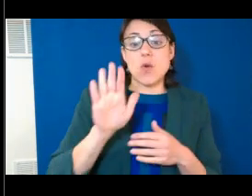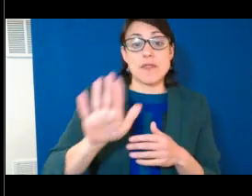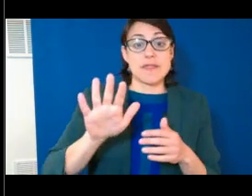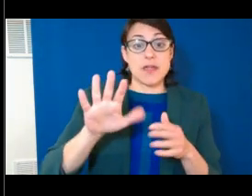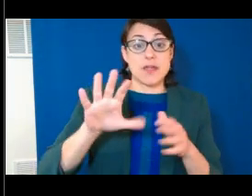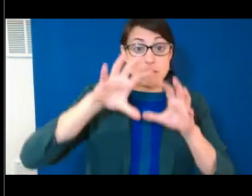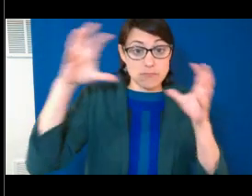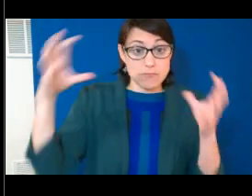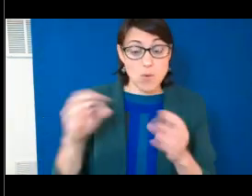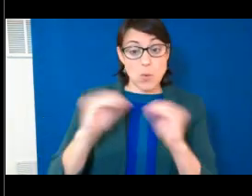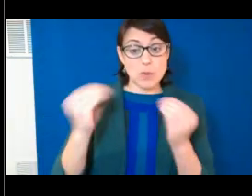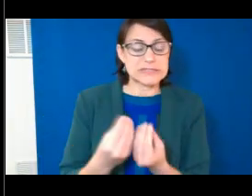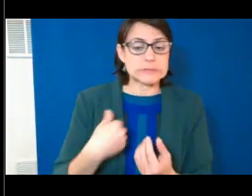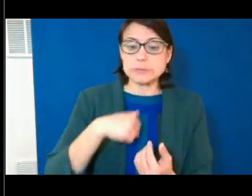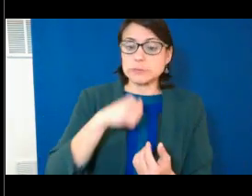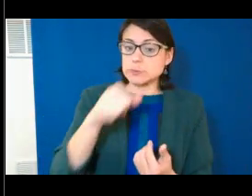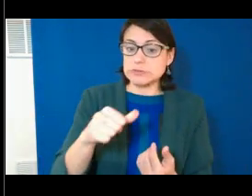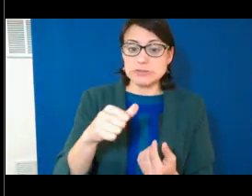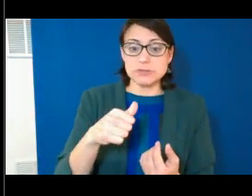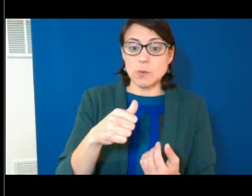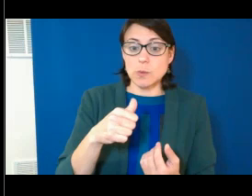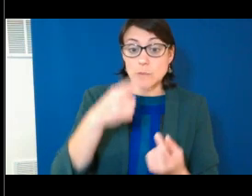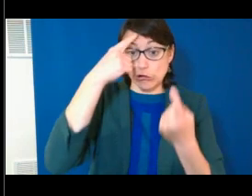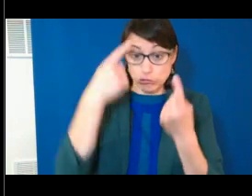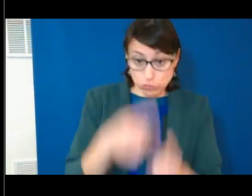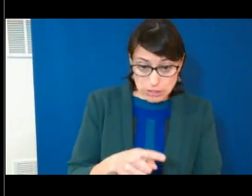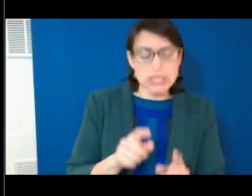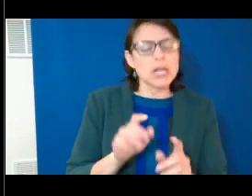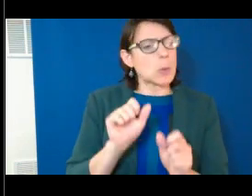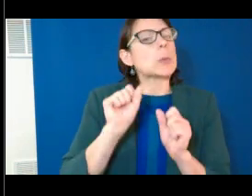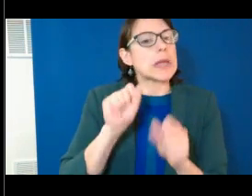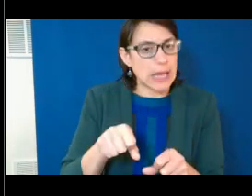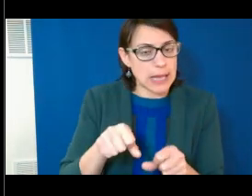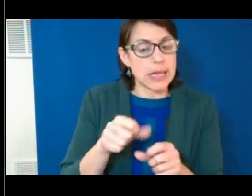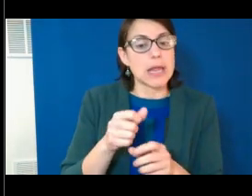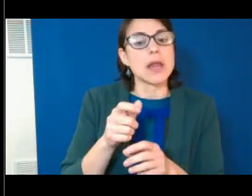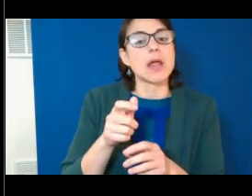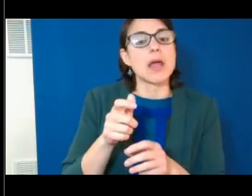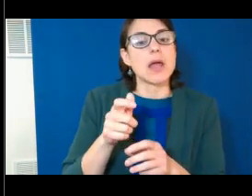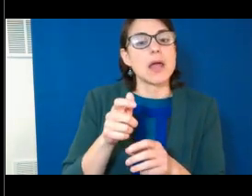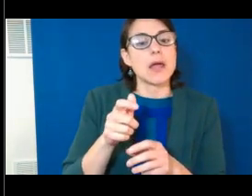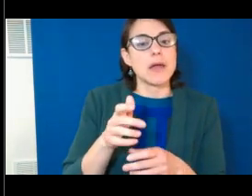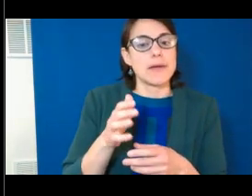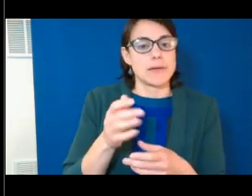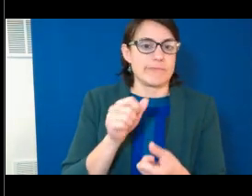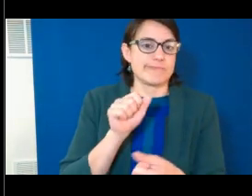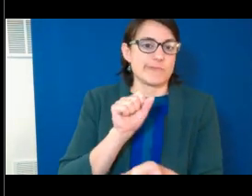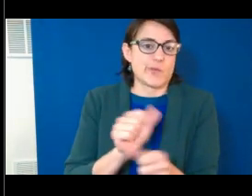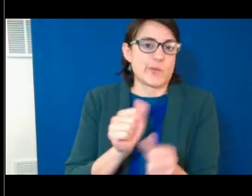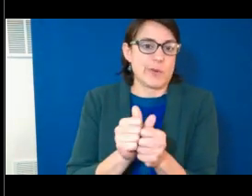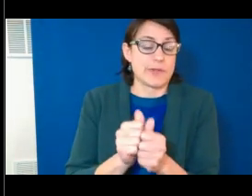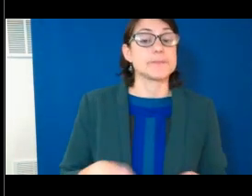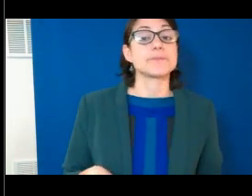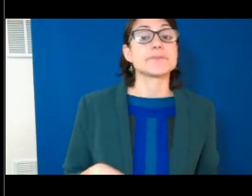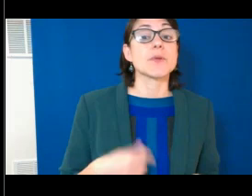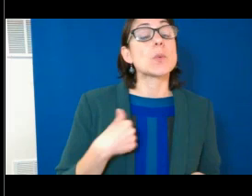are also sort of in the, let's talk about, you know, you corporate A, what are